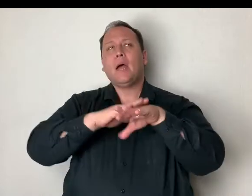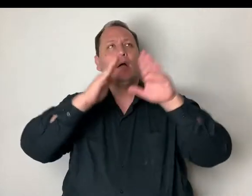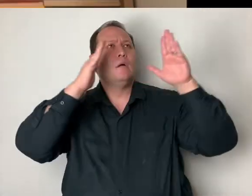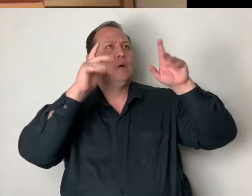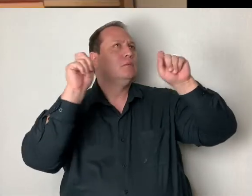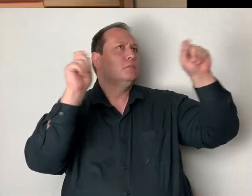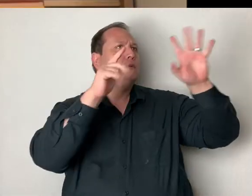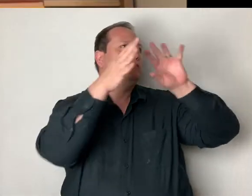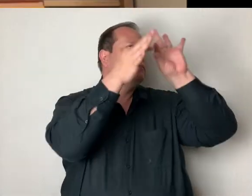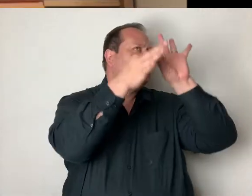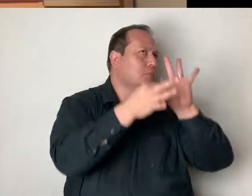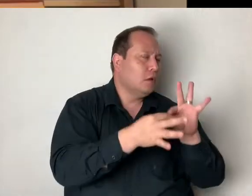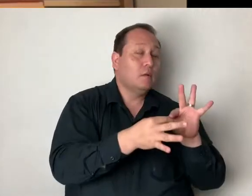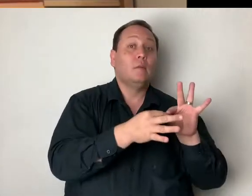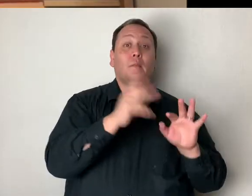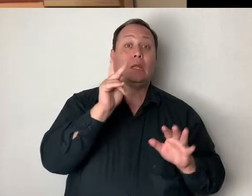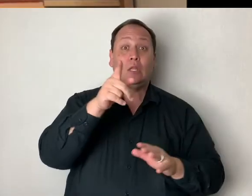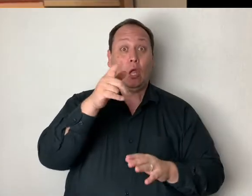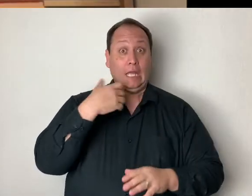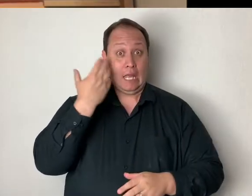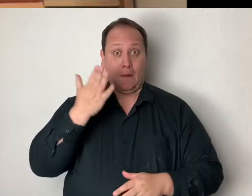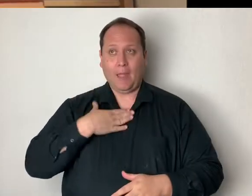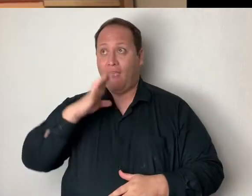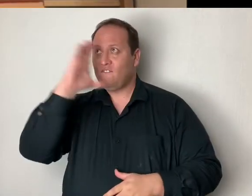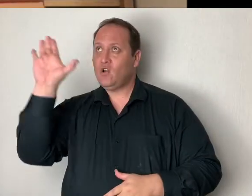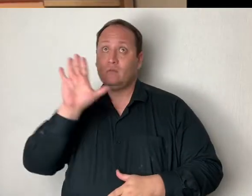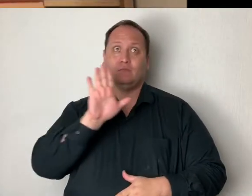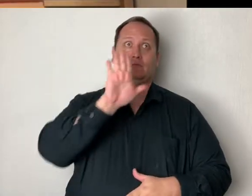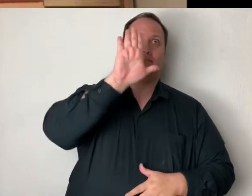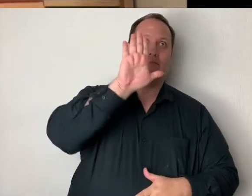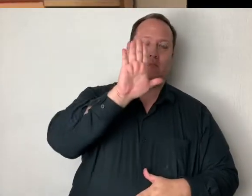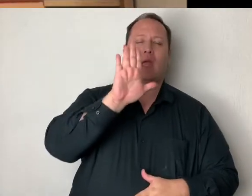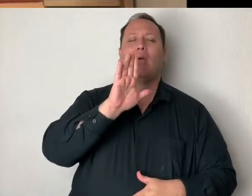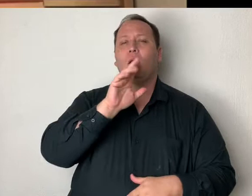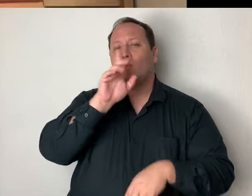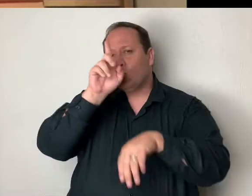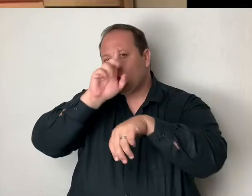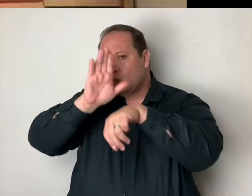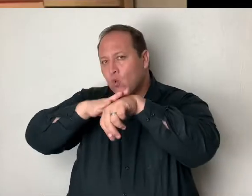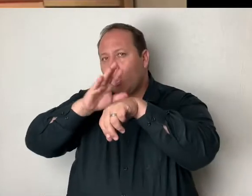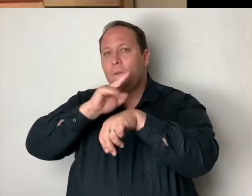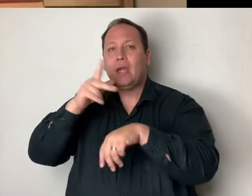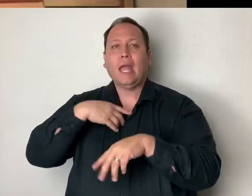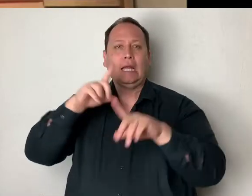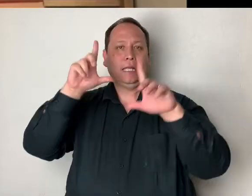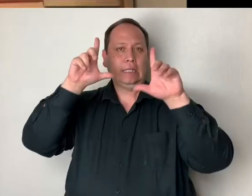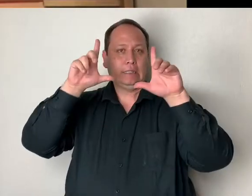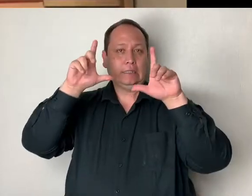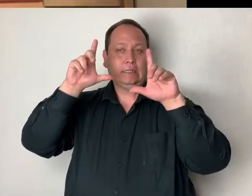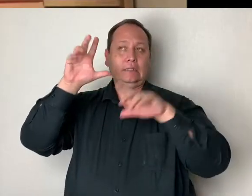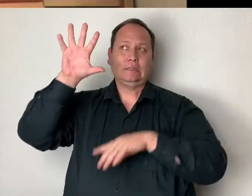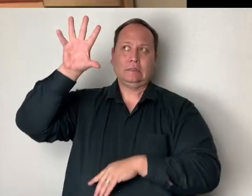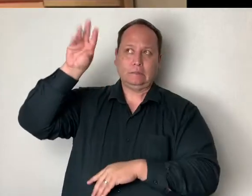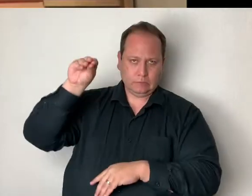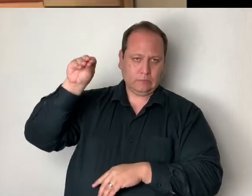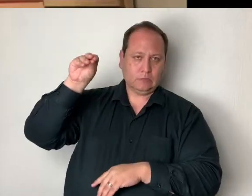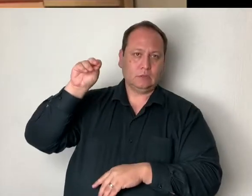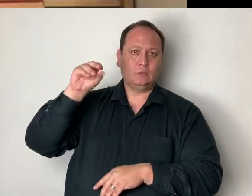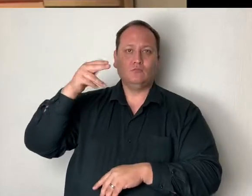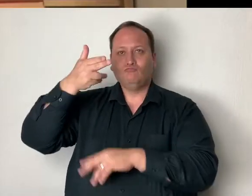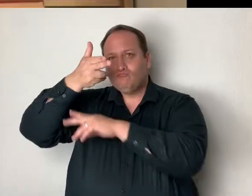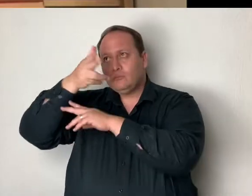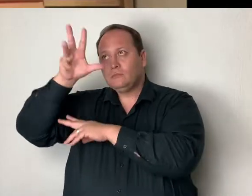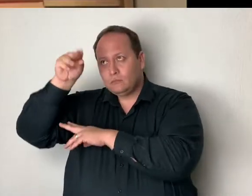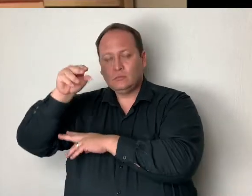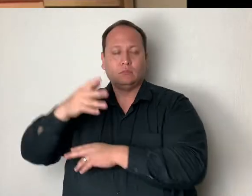But if you don't want your image to appear on Facebook, I'd invite you to close your camera now. Sí, vamos a estar subiendo la presentación en